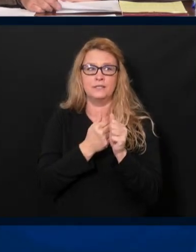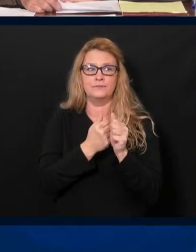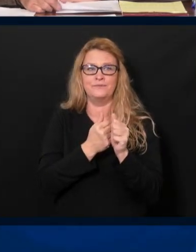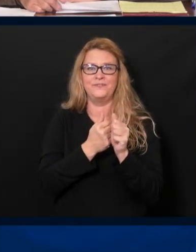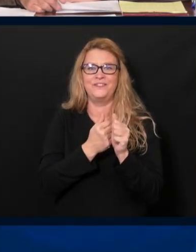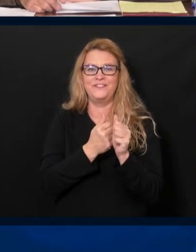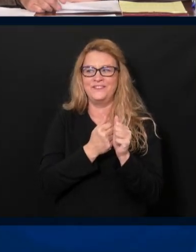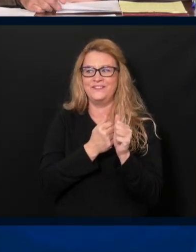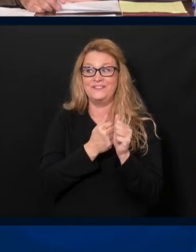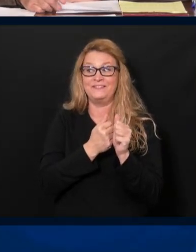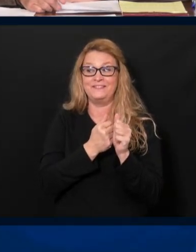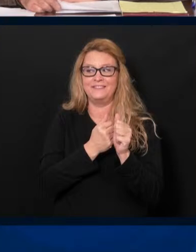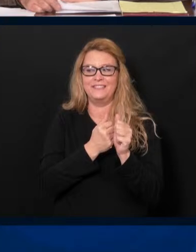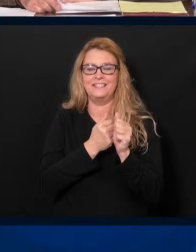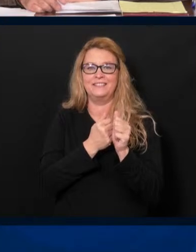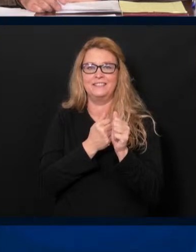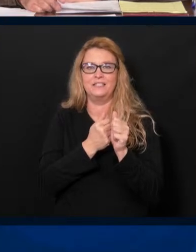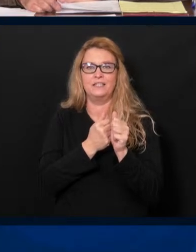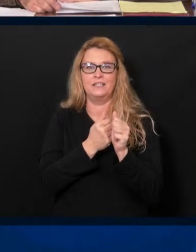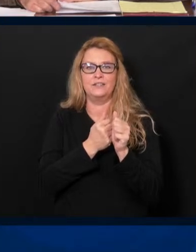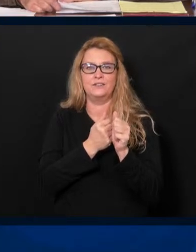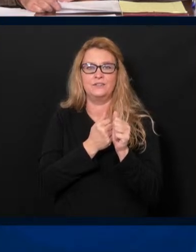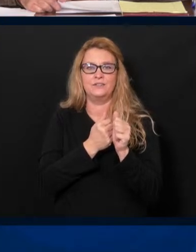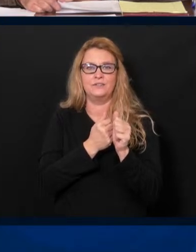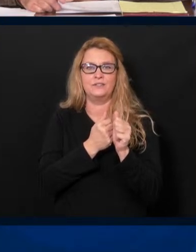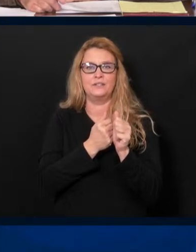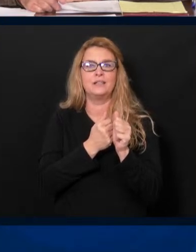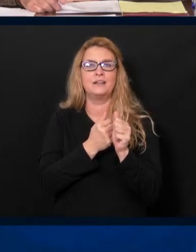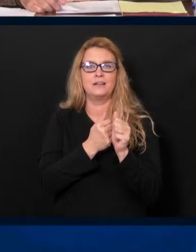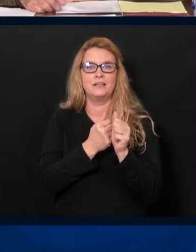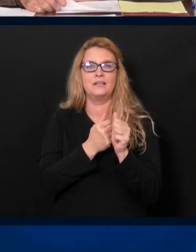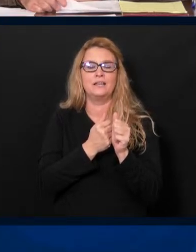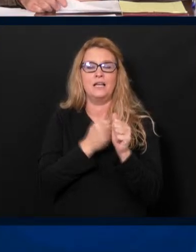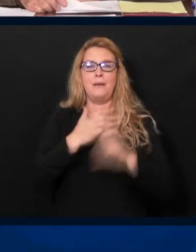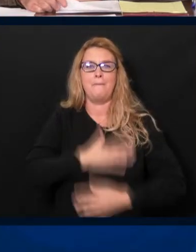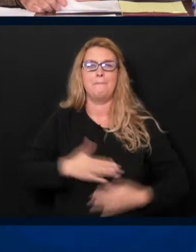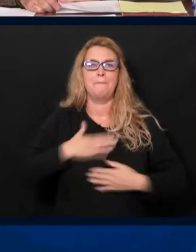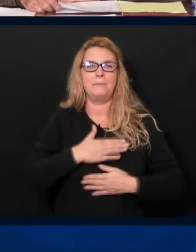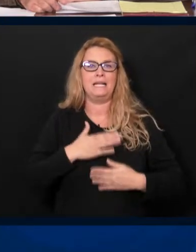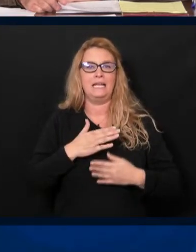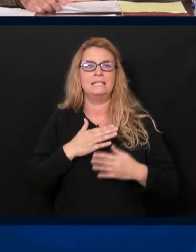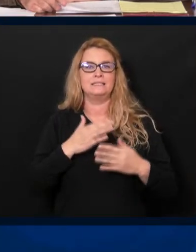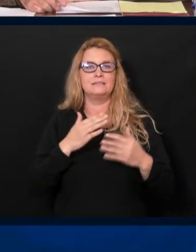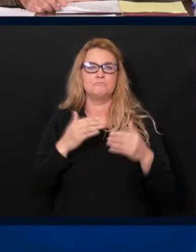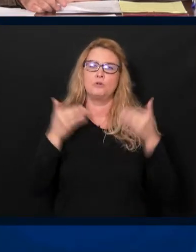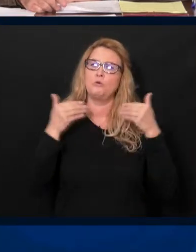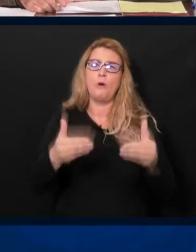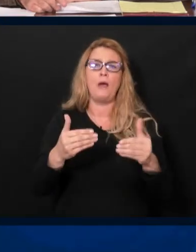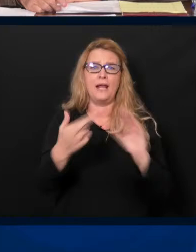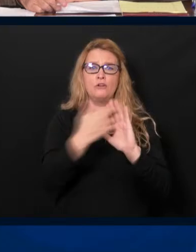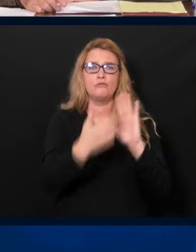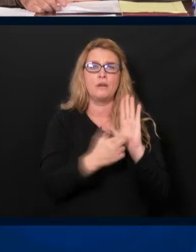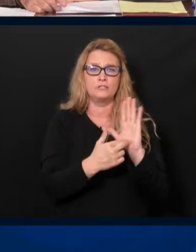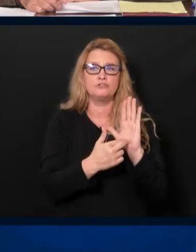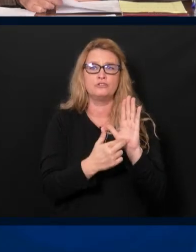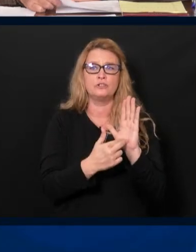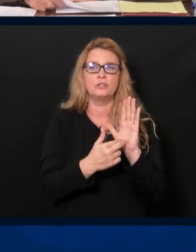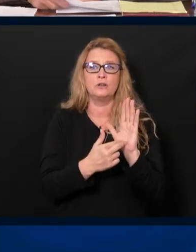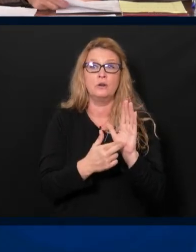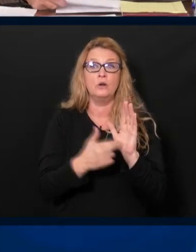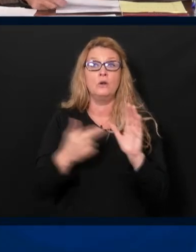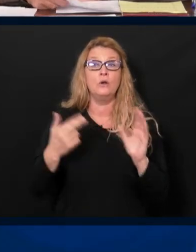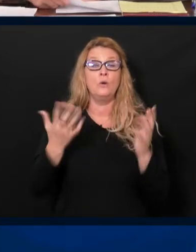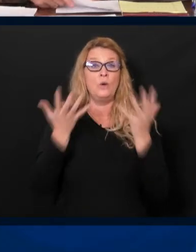Okay. You know, so just get online and please pre-register. You know, we've now